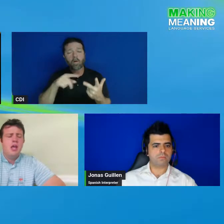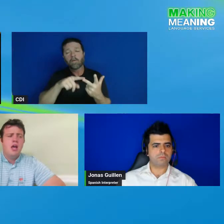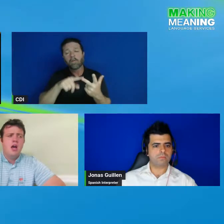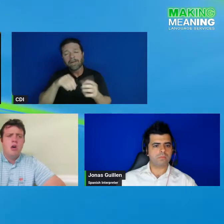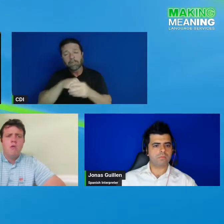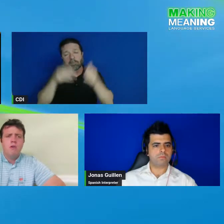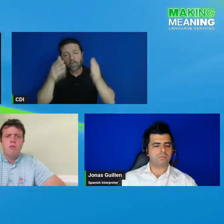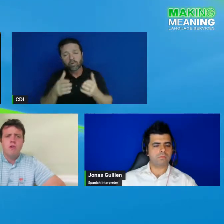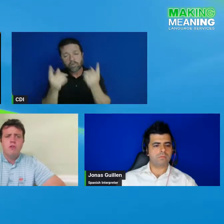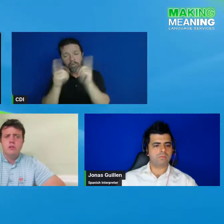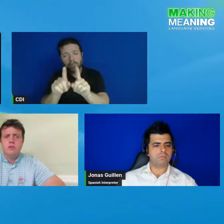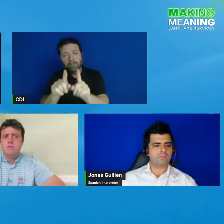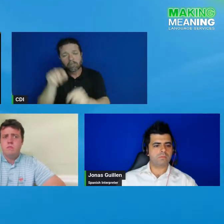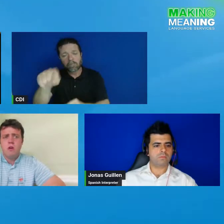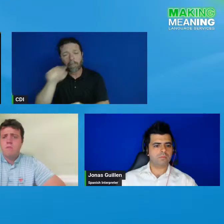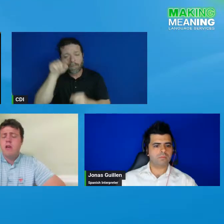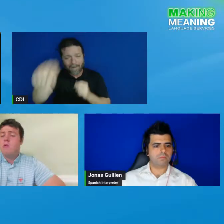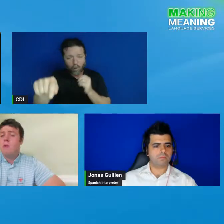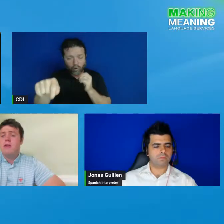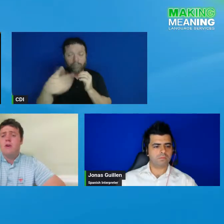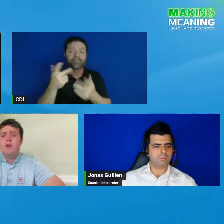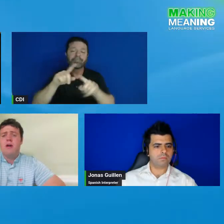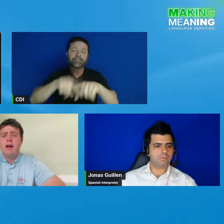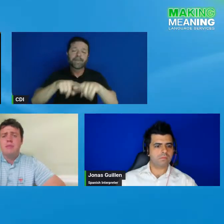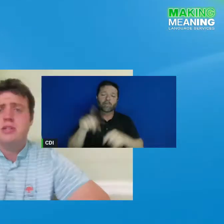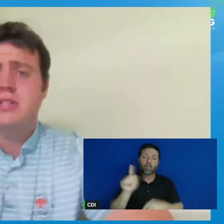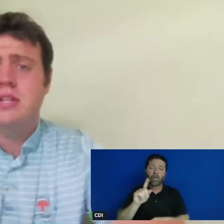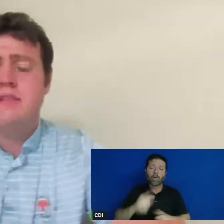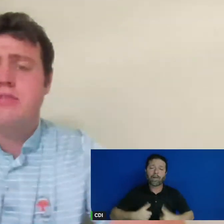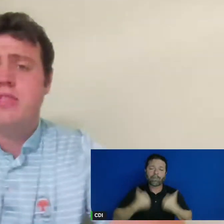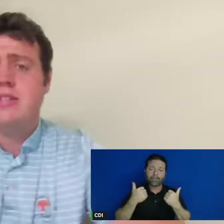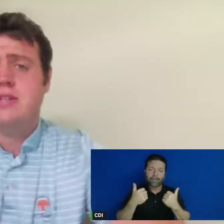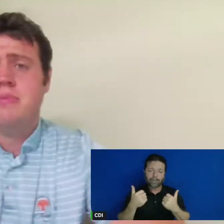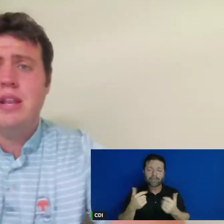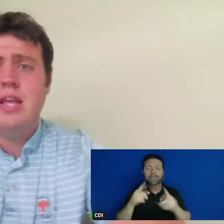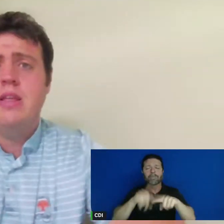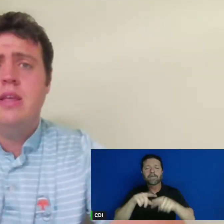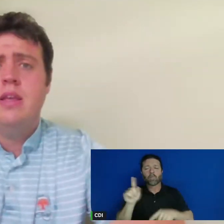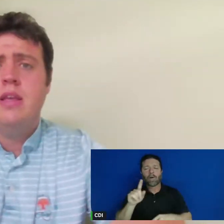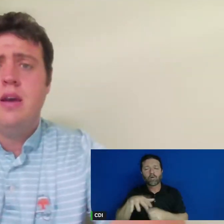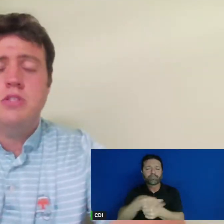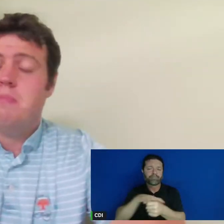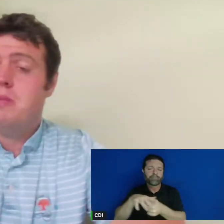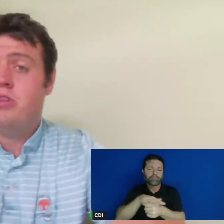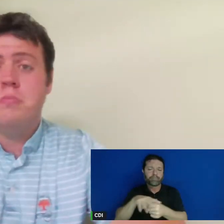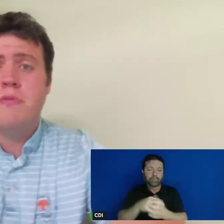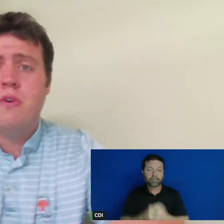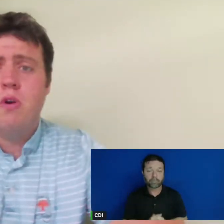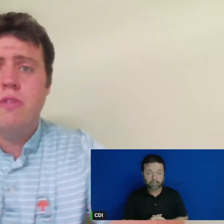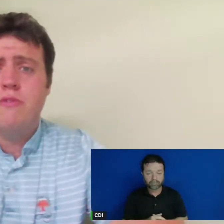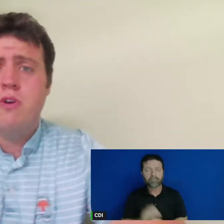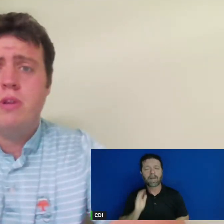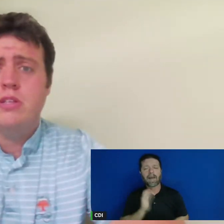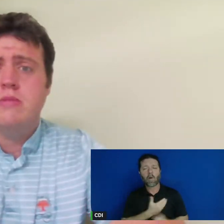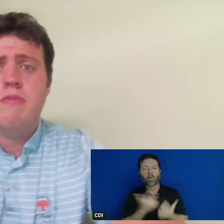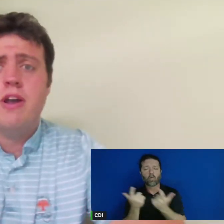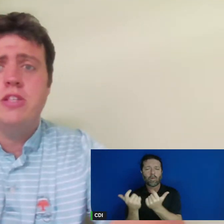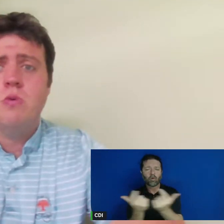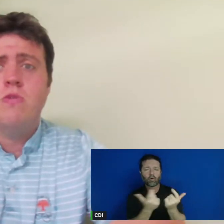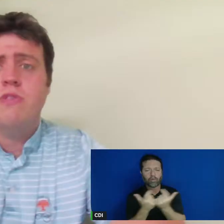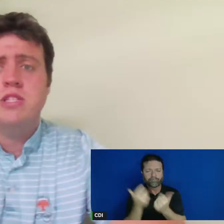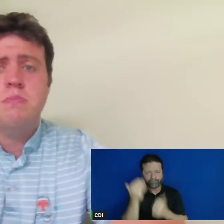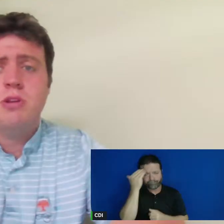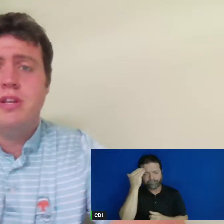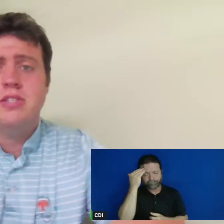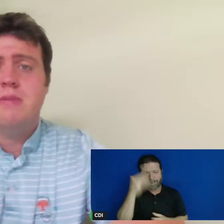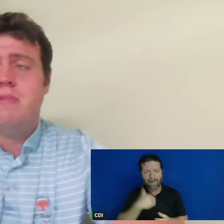location. Our recruiters are aware of all options, and if that's something that some people do prefer over the phone because it provides